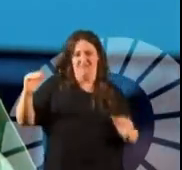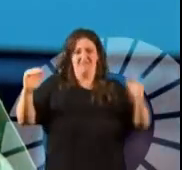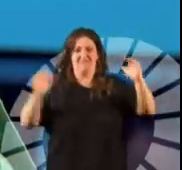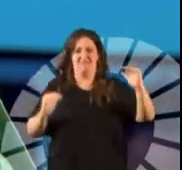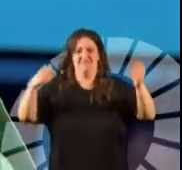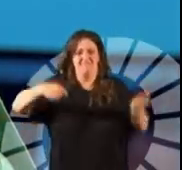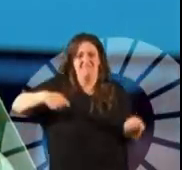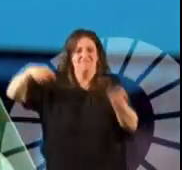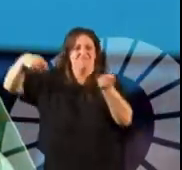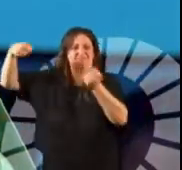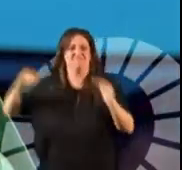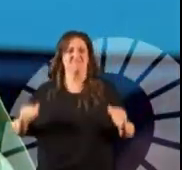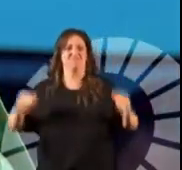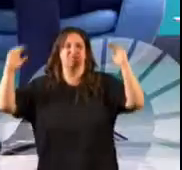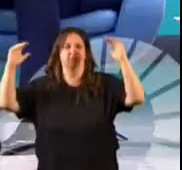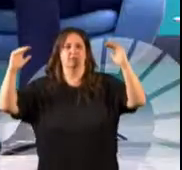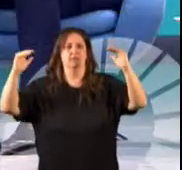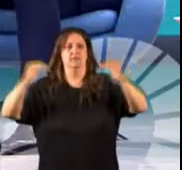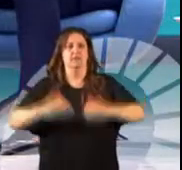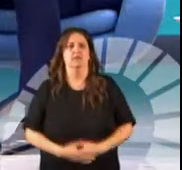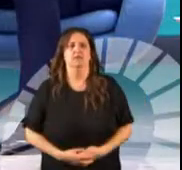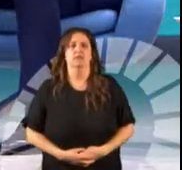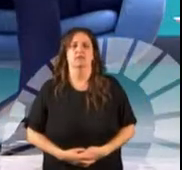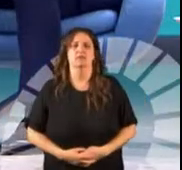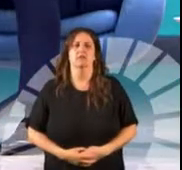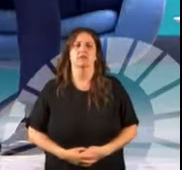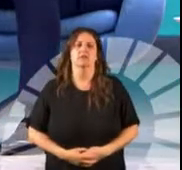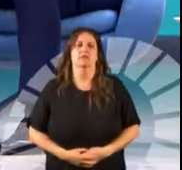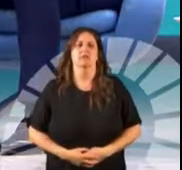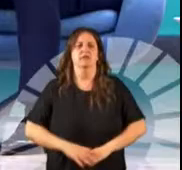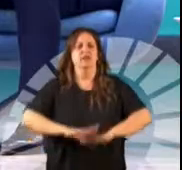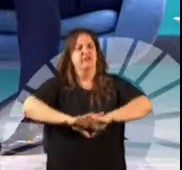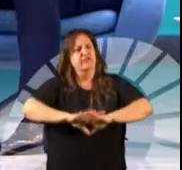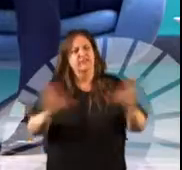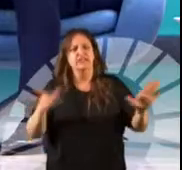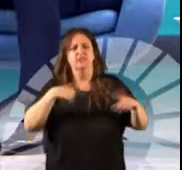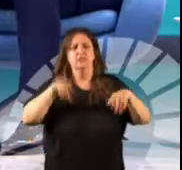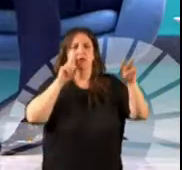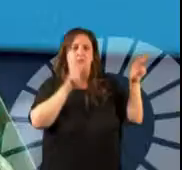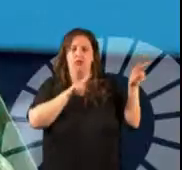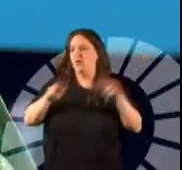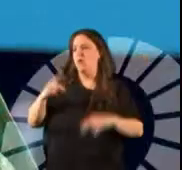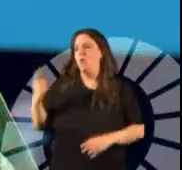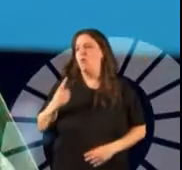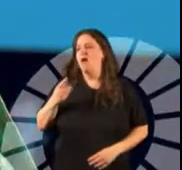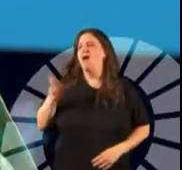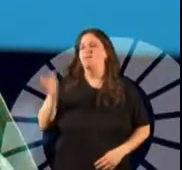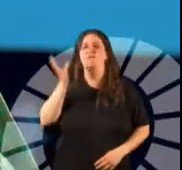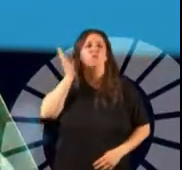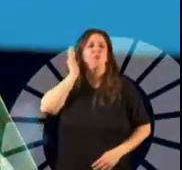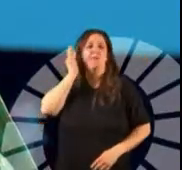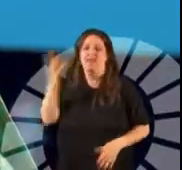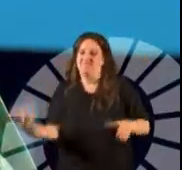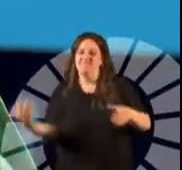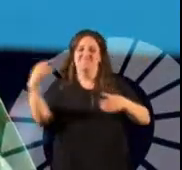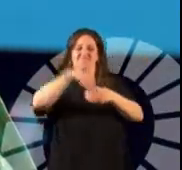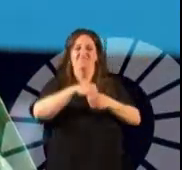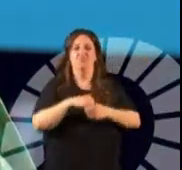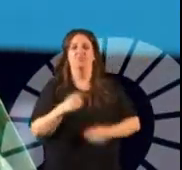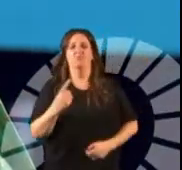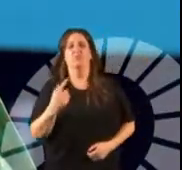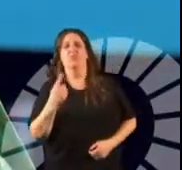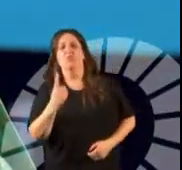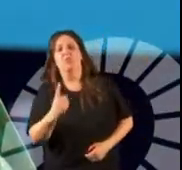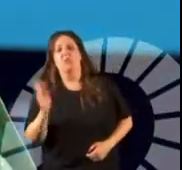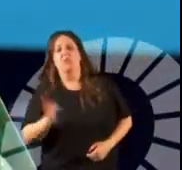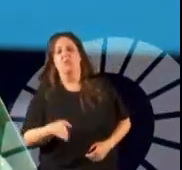enough. One quota is not equality. Equality